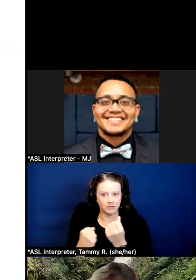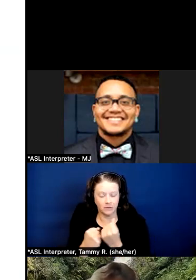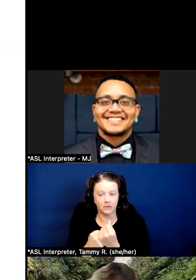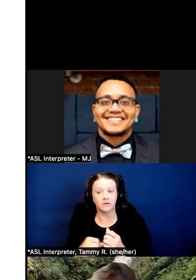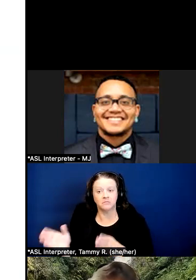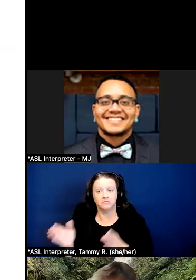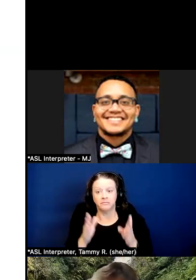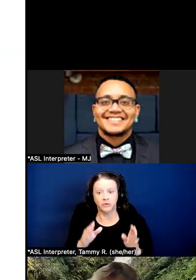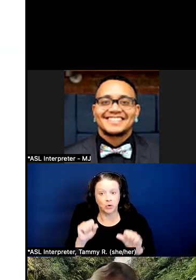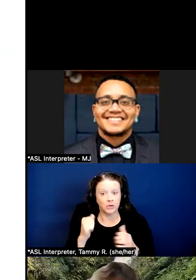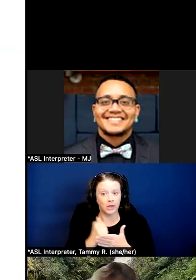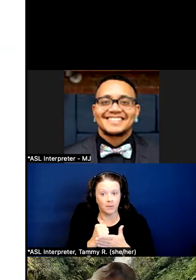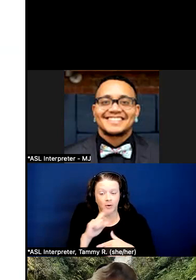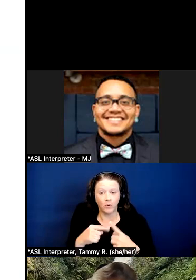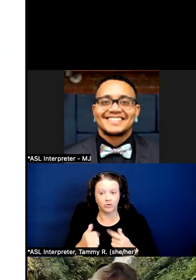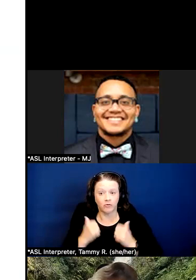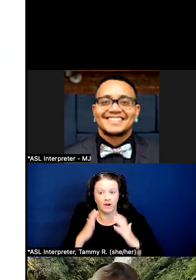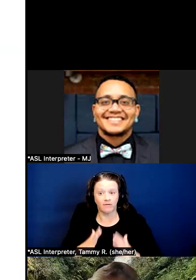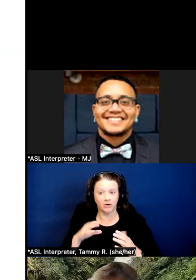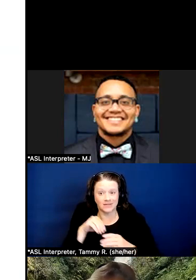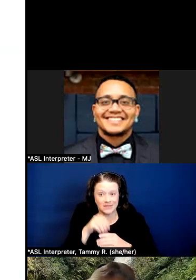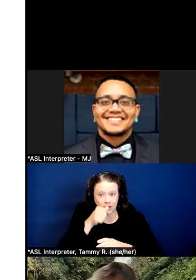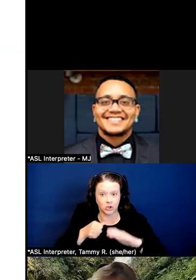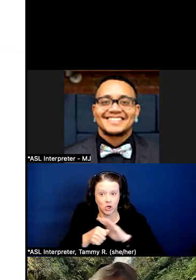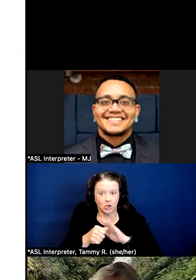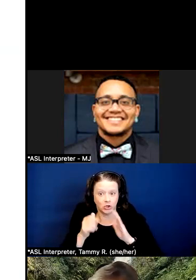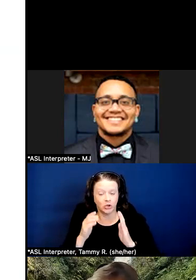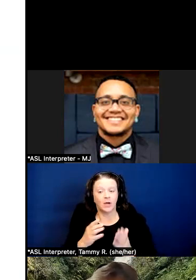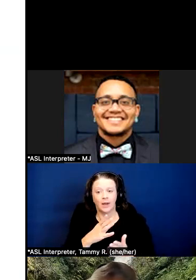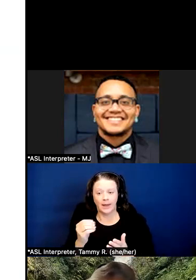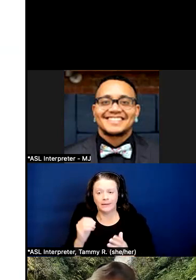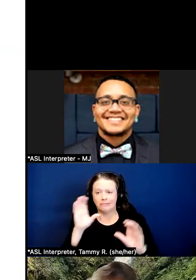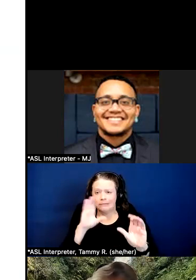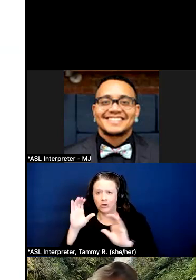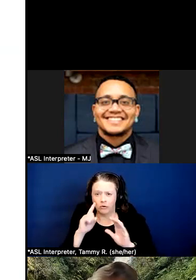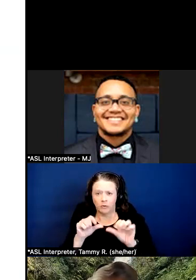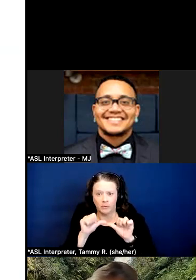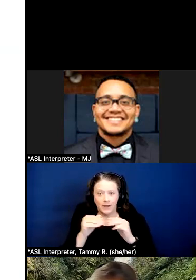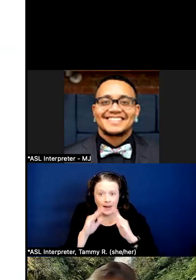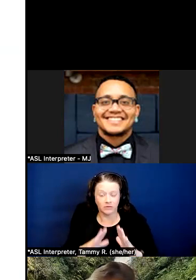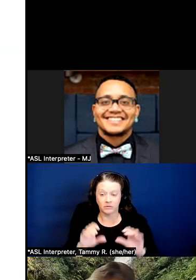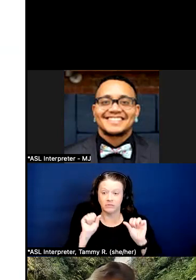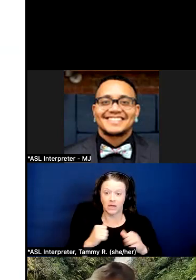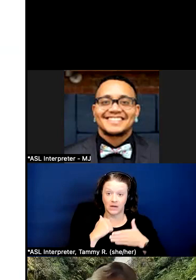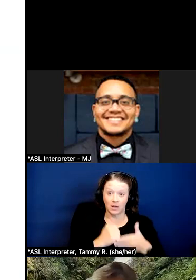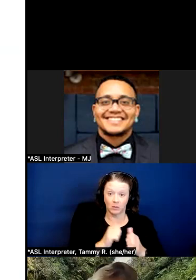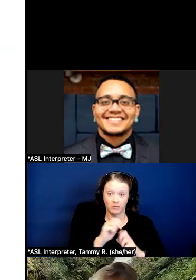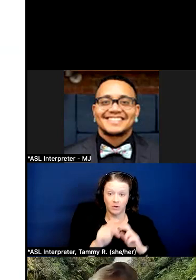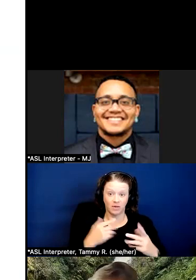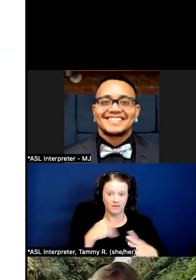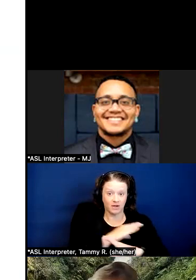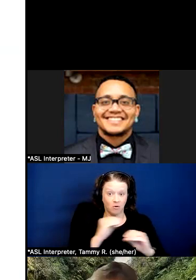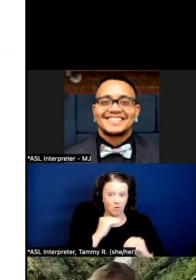shelter and looking for permanent housing. It can happen while people are homeless on the street, staying with